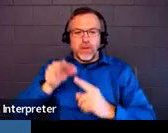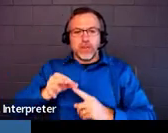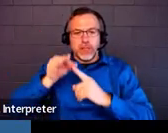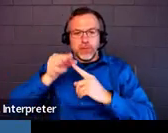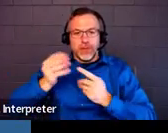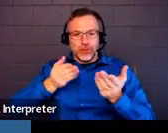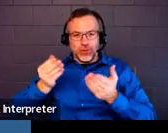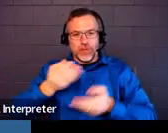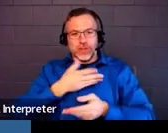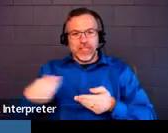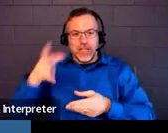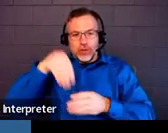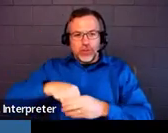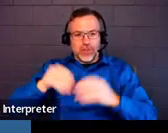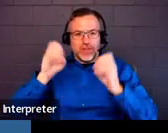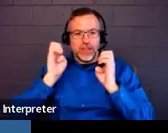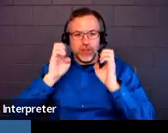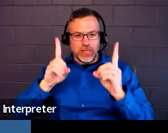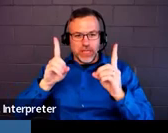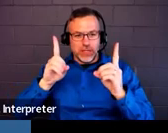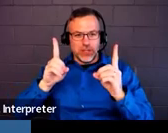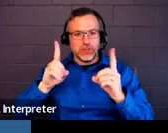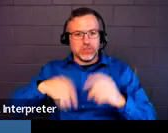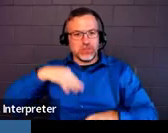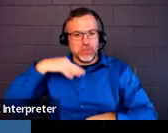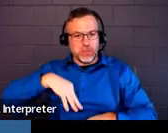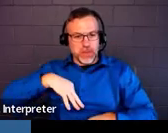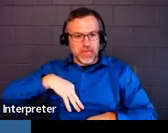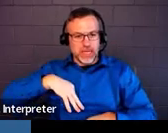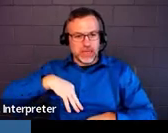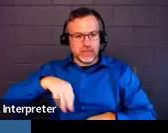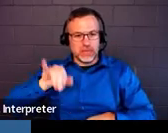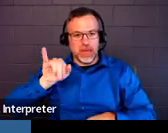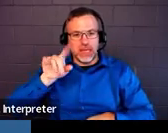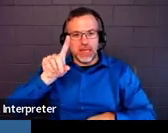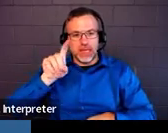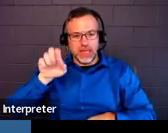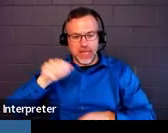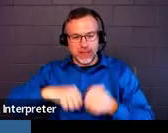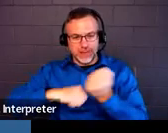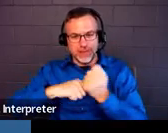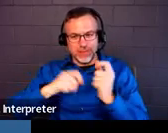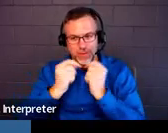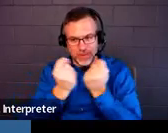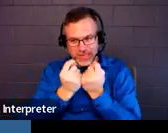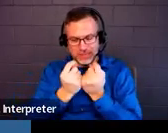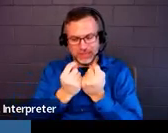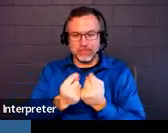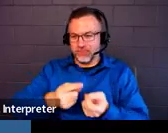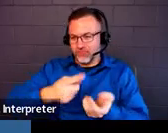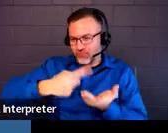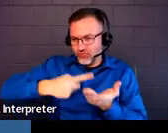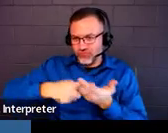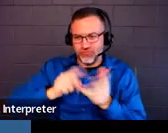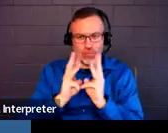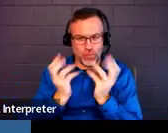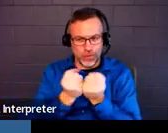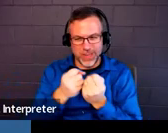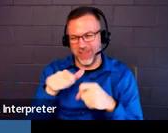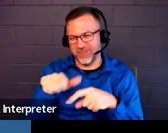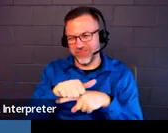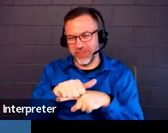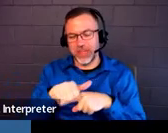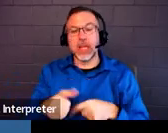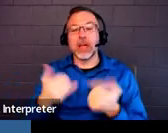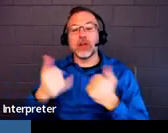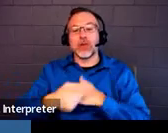Education, specifically the Maine IDEA support team, office hours. And today we're going to be talking about